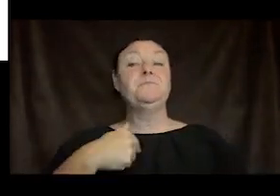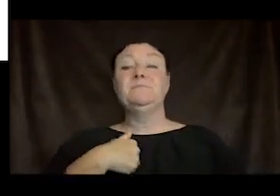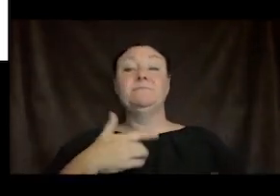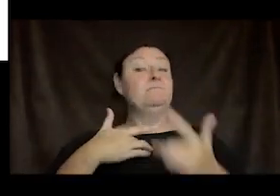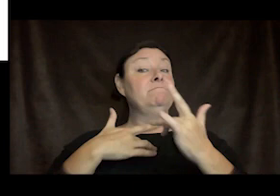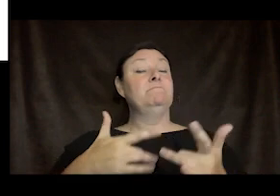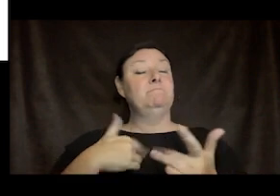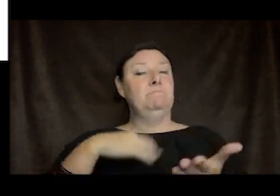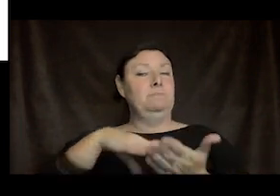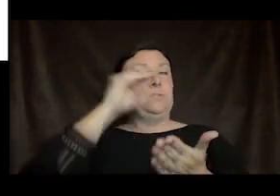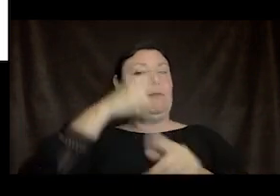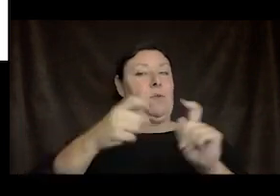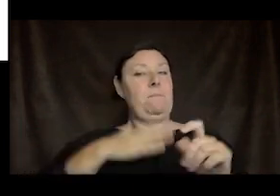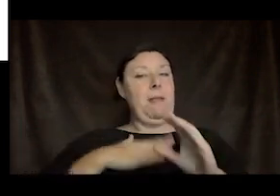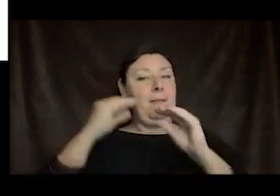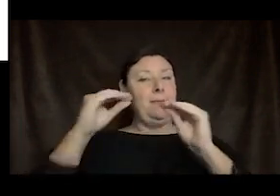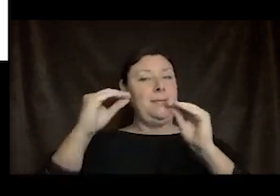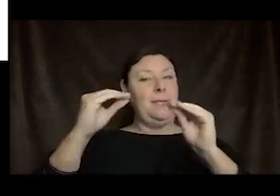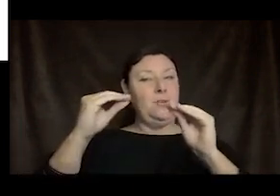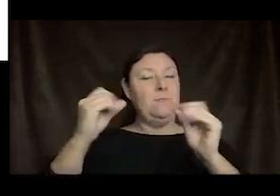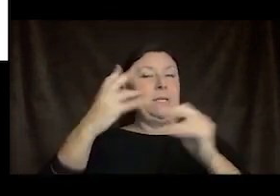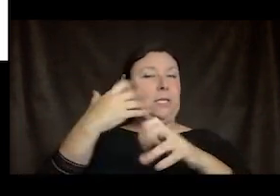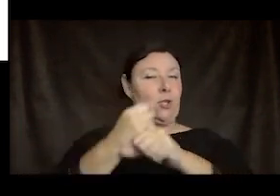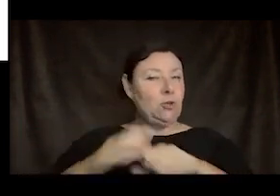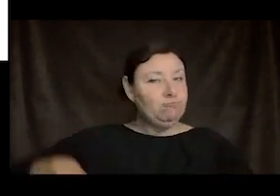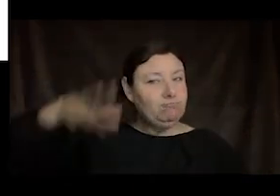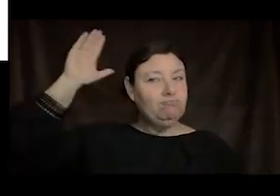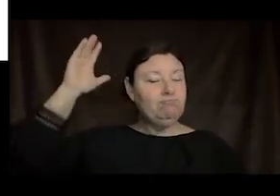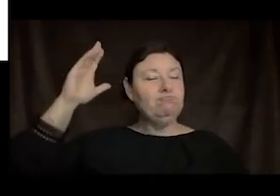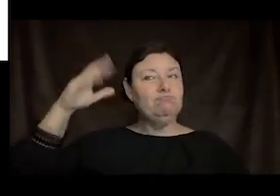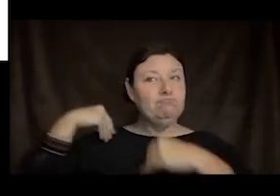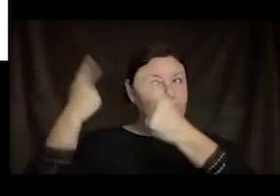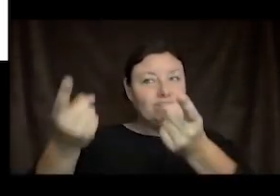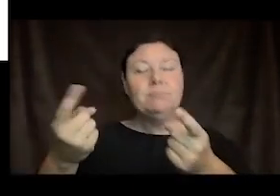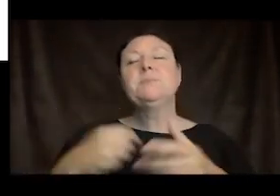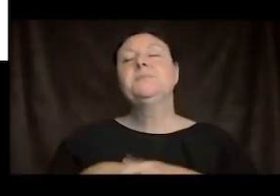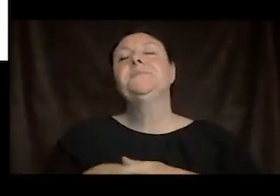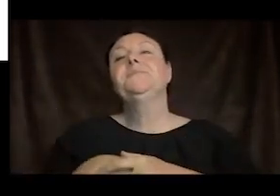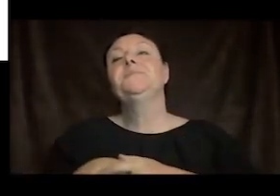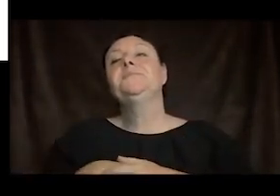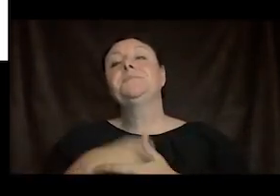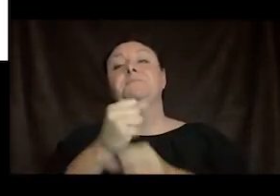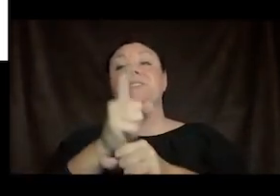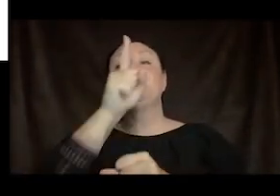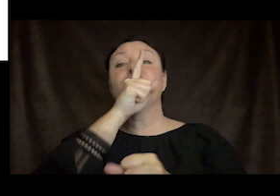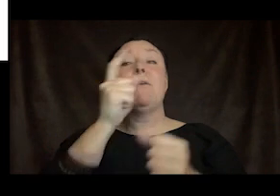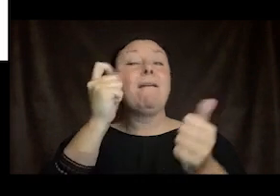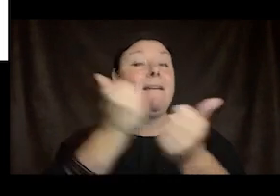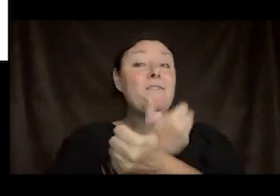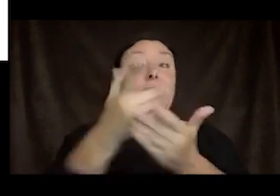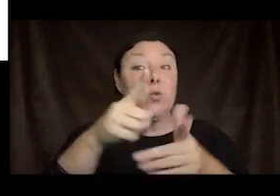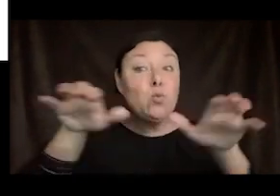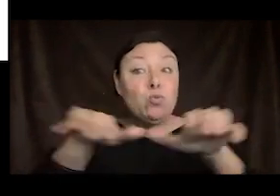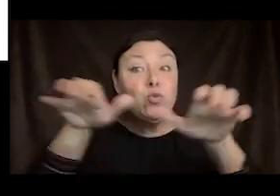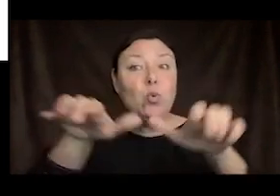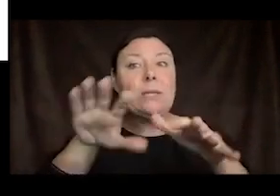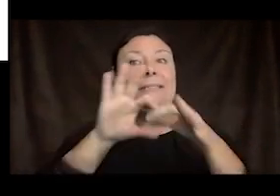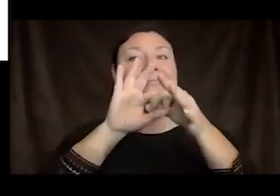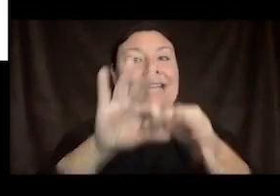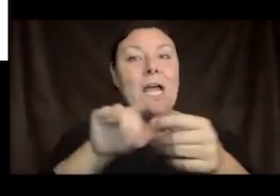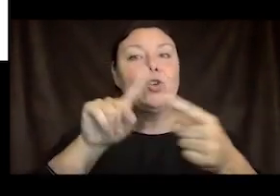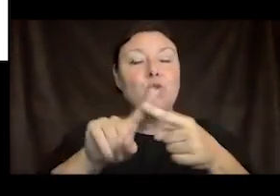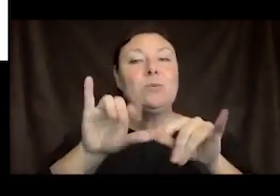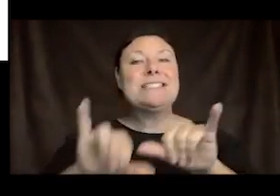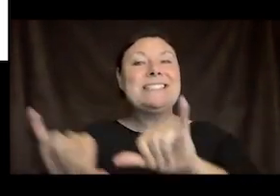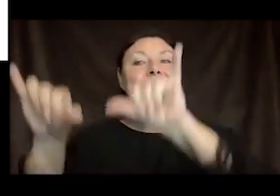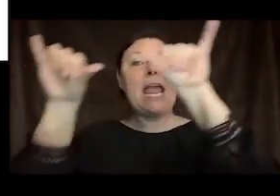learned from my teaching mentors over the years, is make sure that everything is tied to